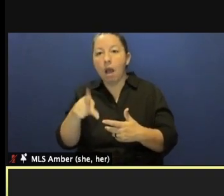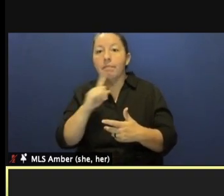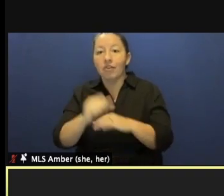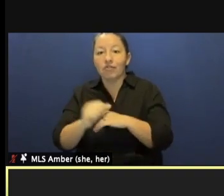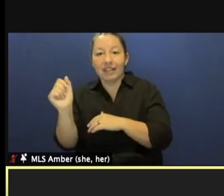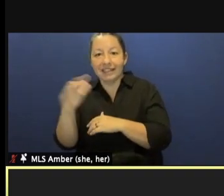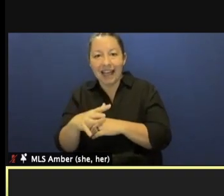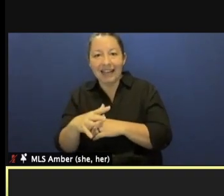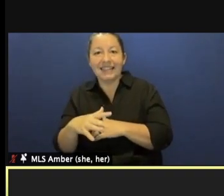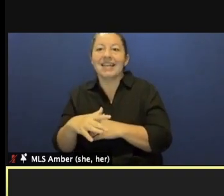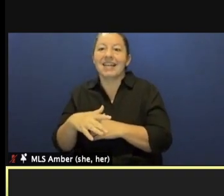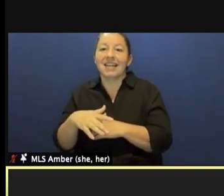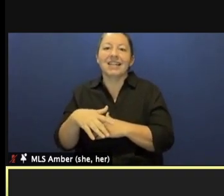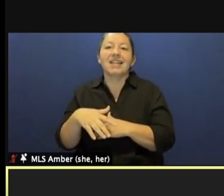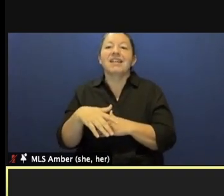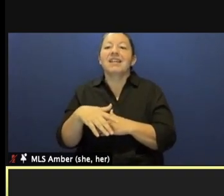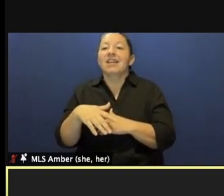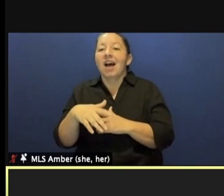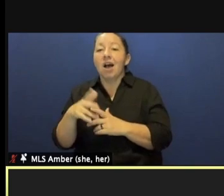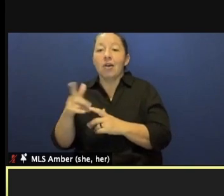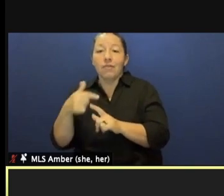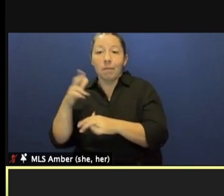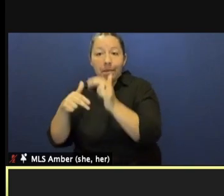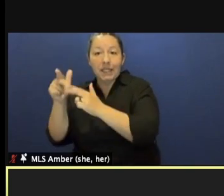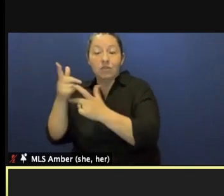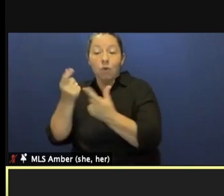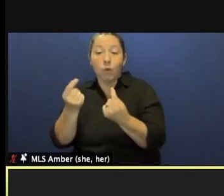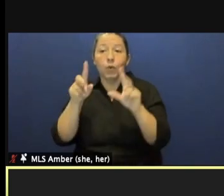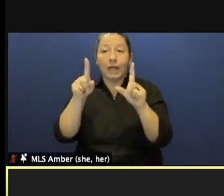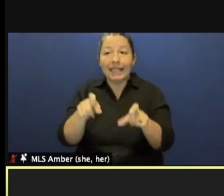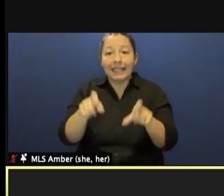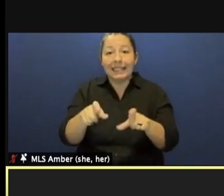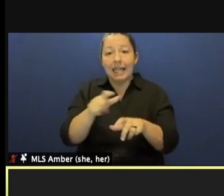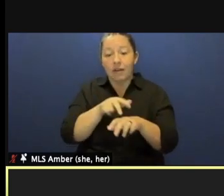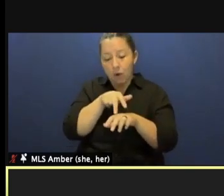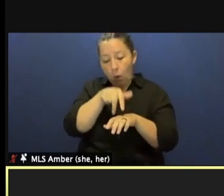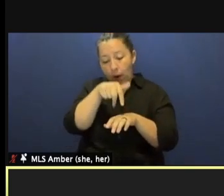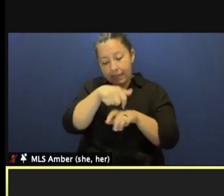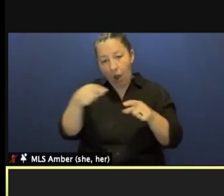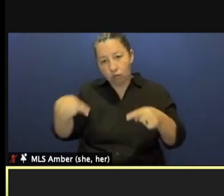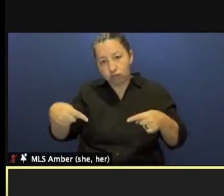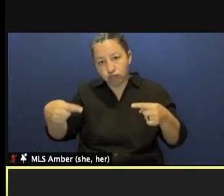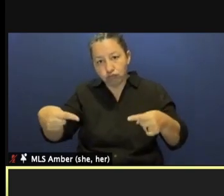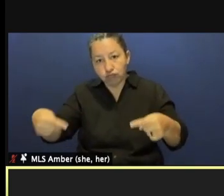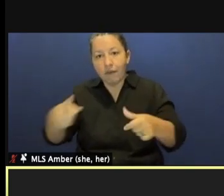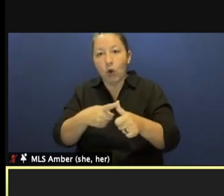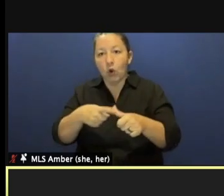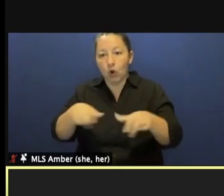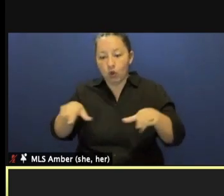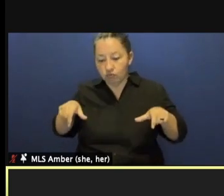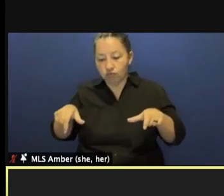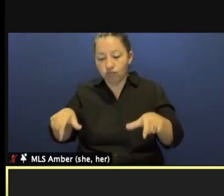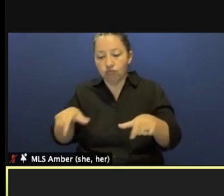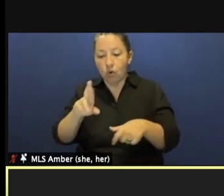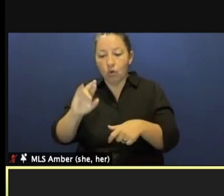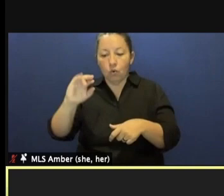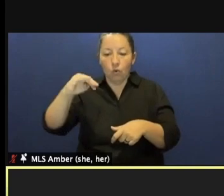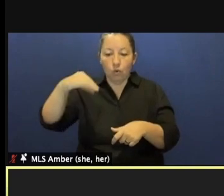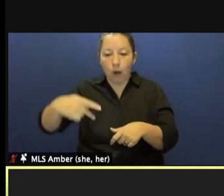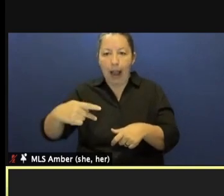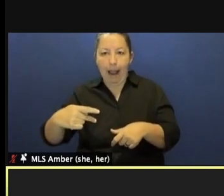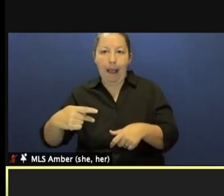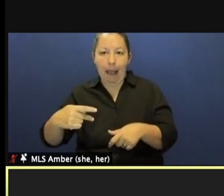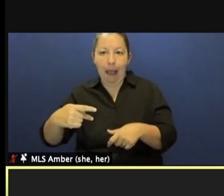built. And we were doing testing, going down their first iteration of rampways, as they call it. And